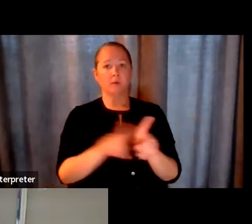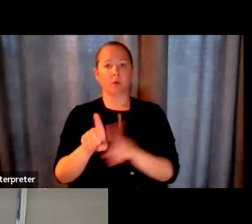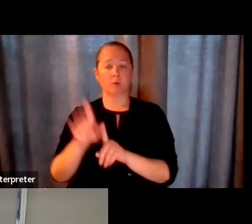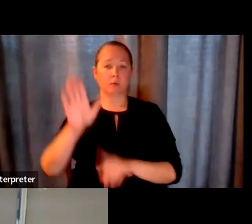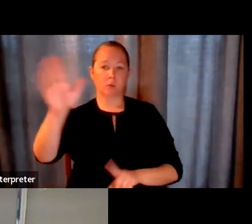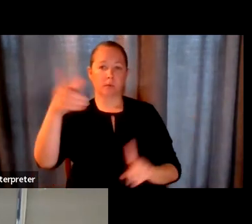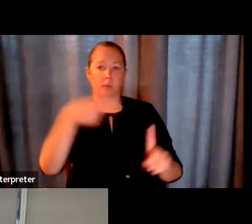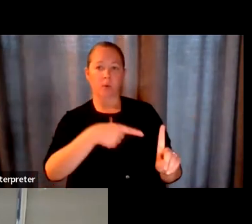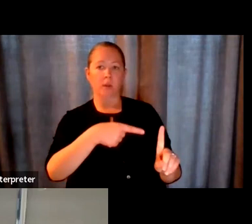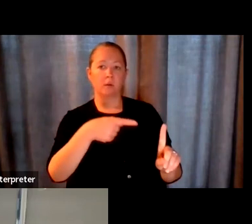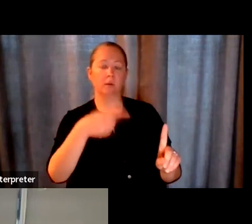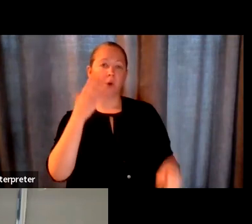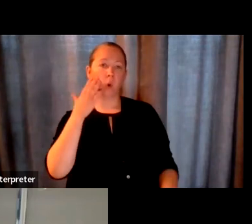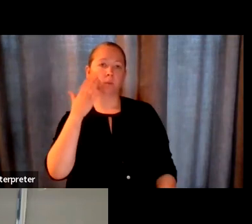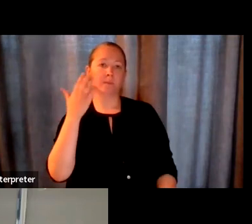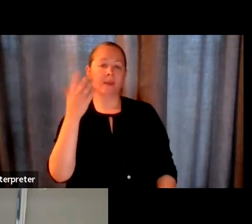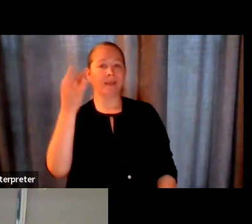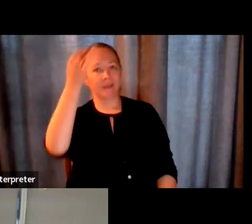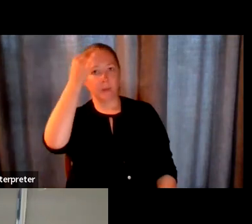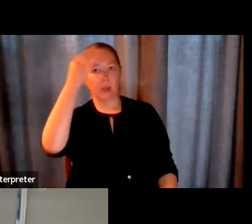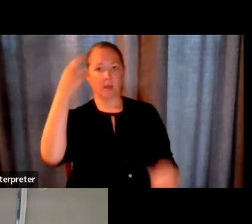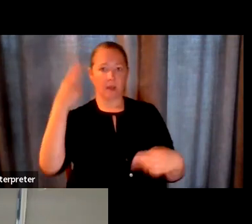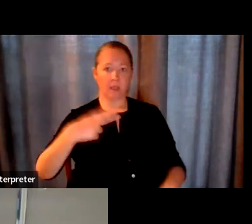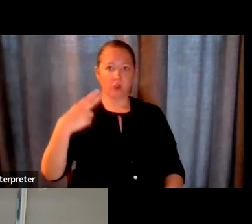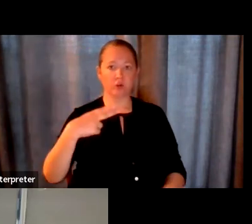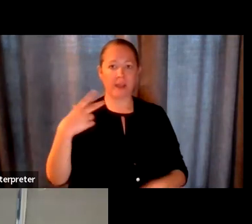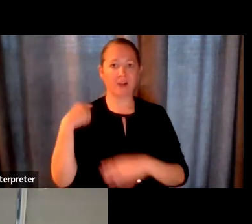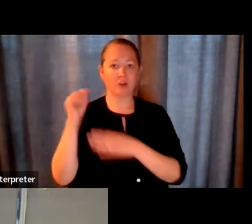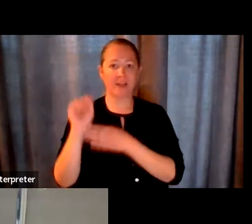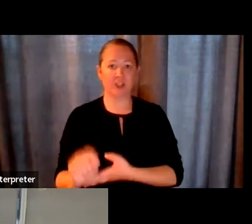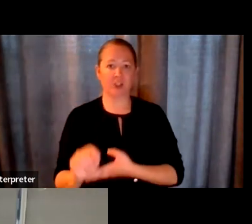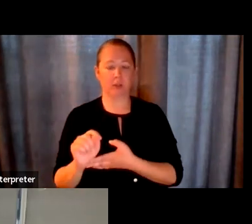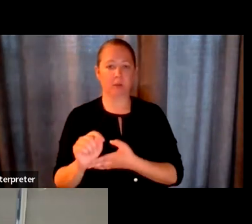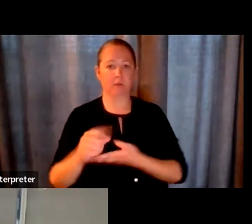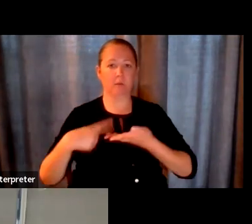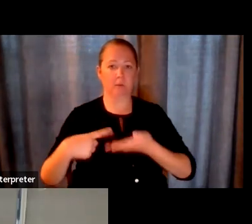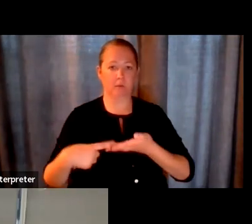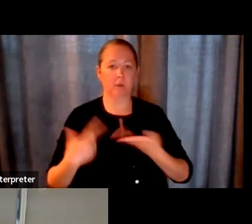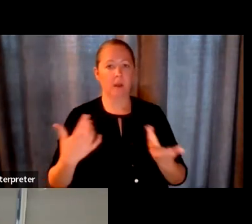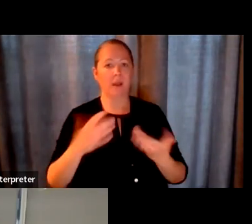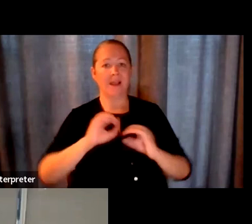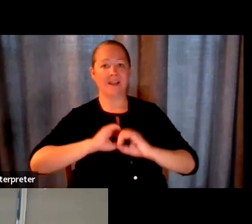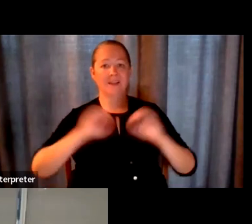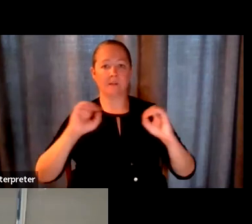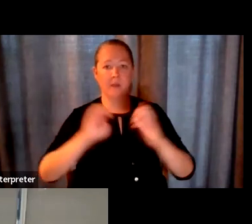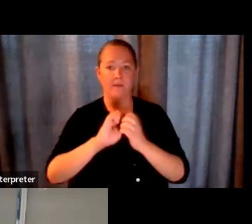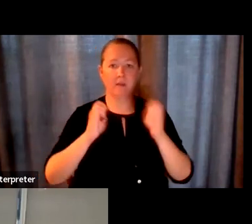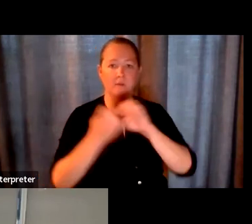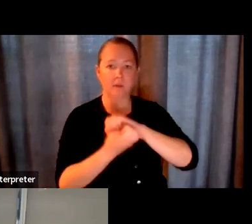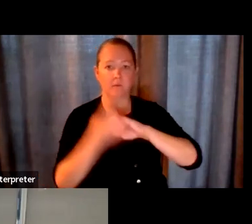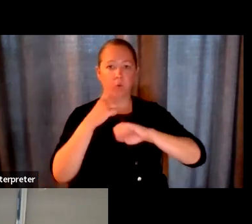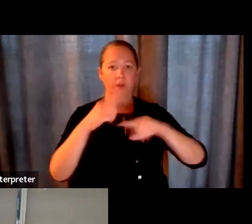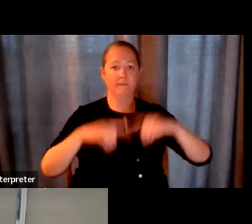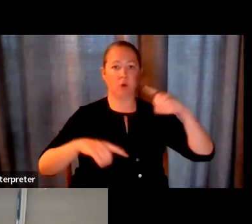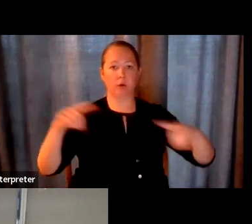but think about the history and tradition argument. Like, none of our evolution towards being a more diverse